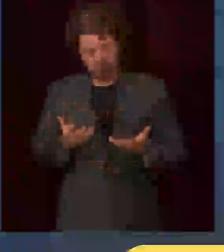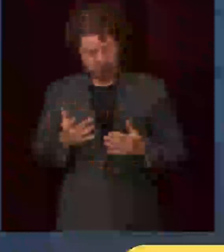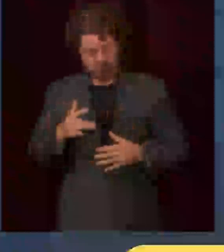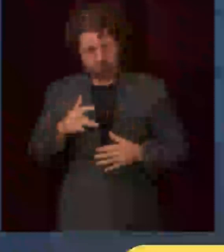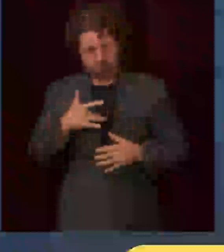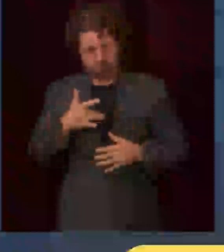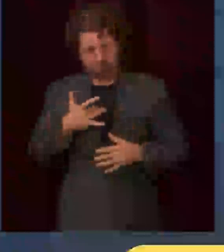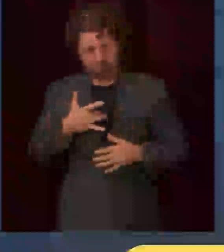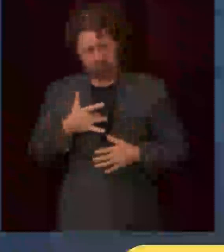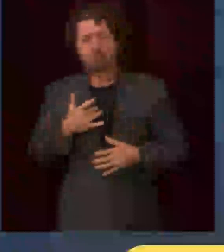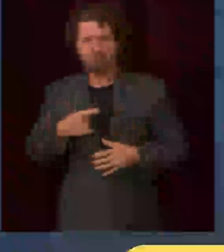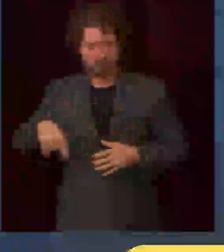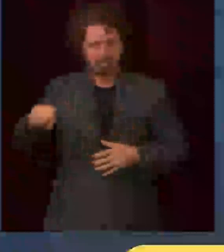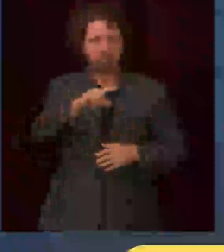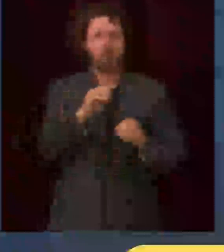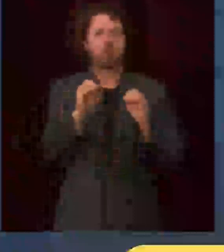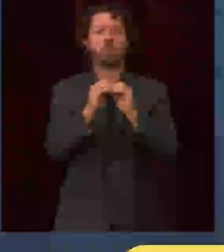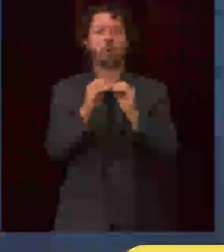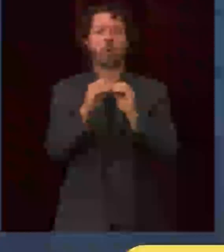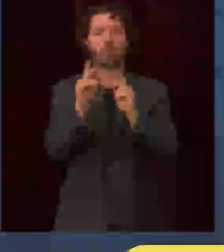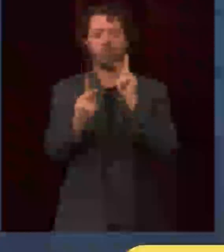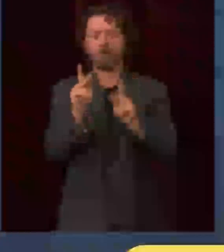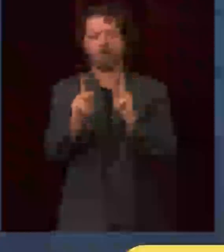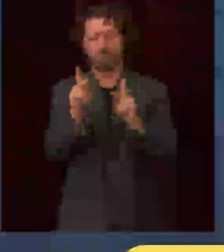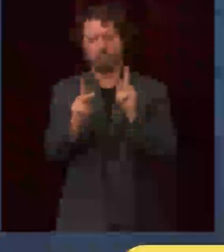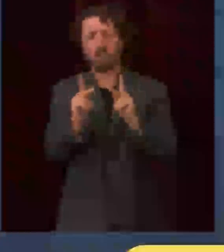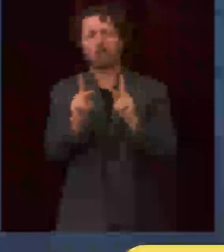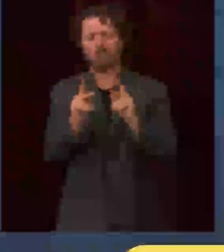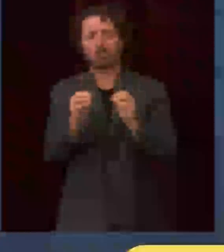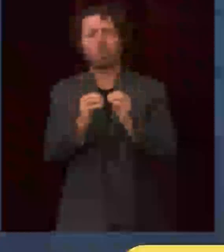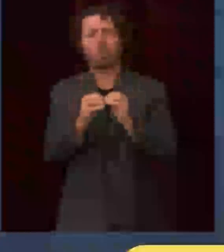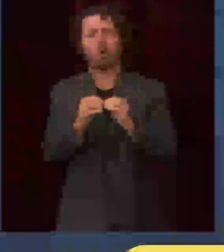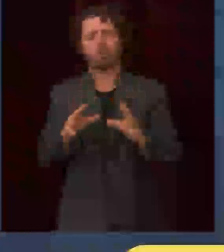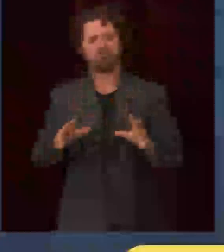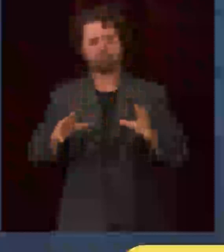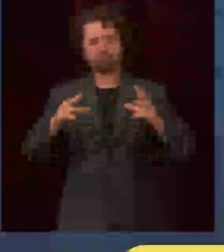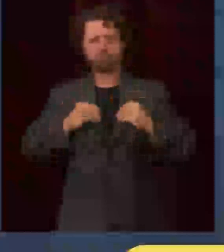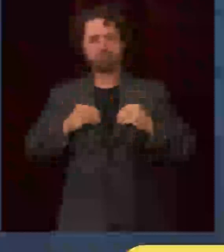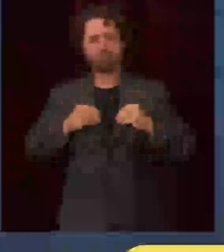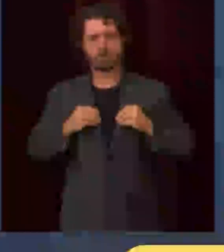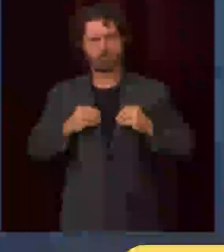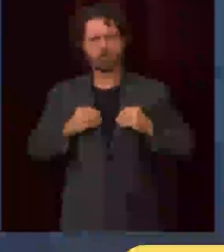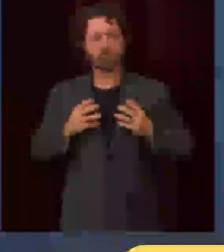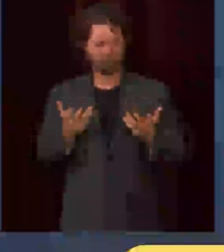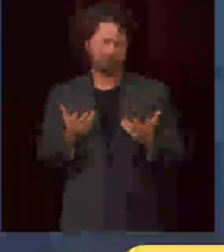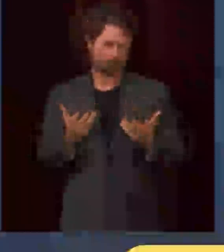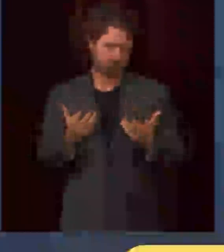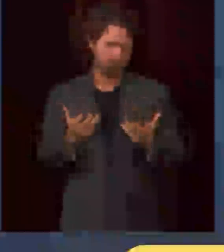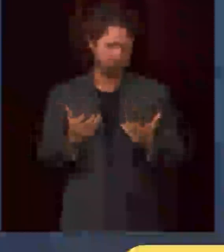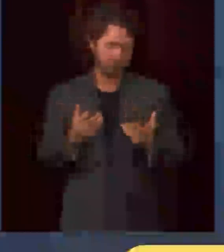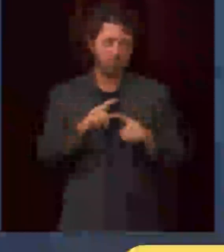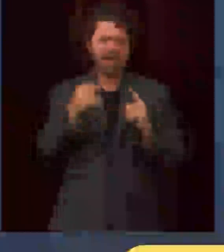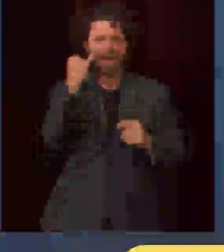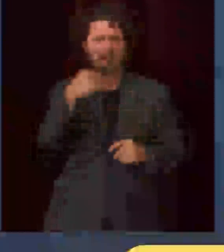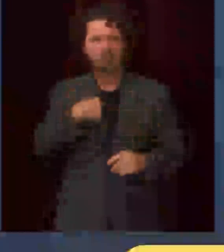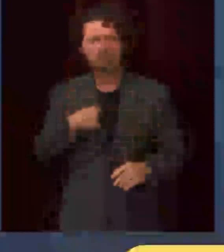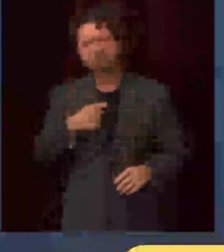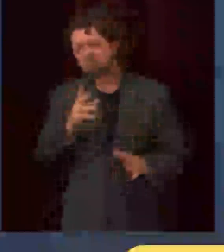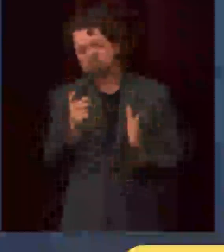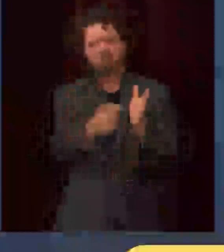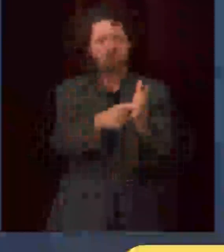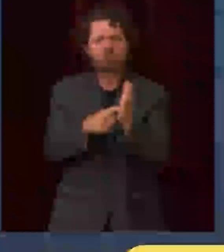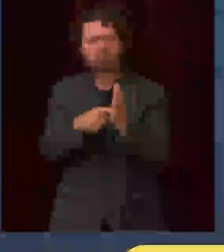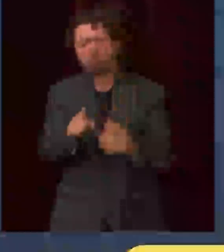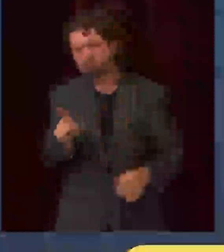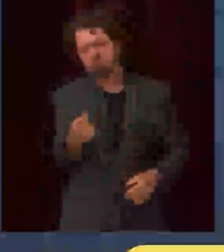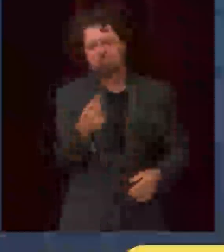actual order. You know, we're not going to be sending people out to handcuff people walking into